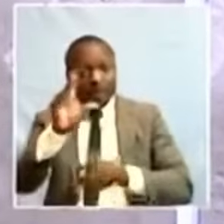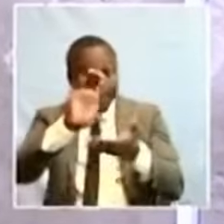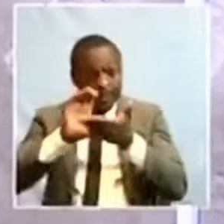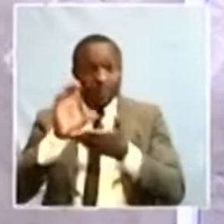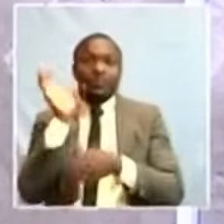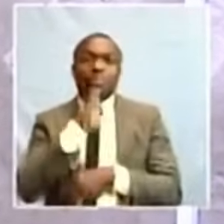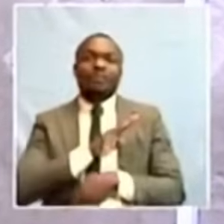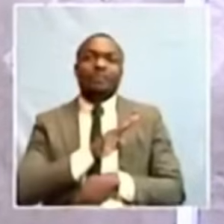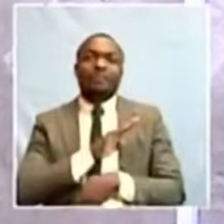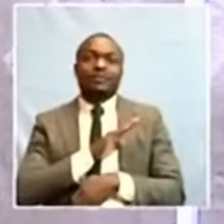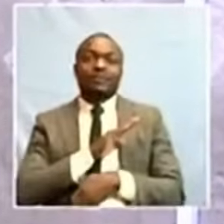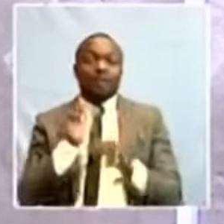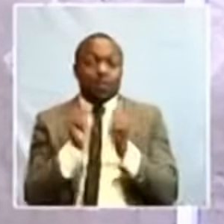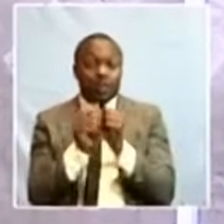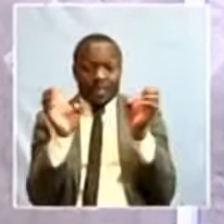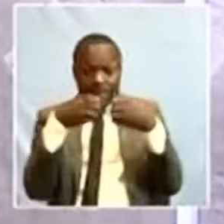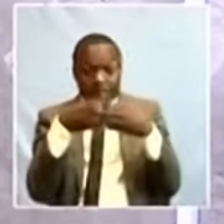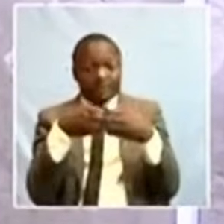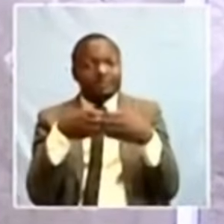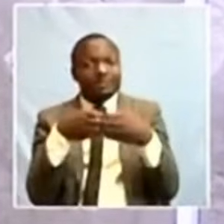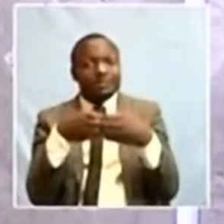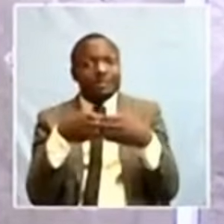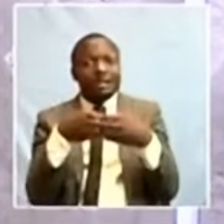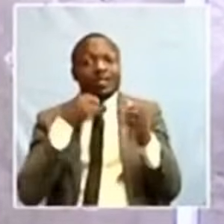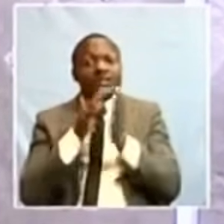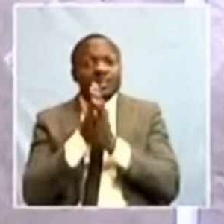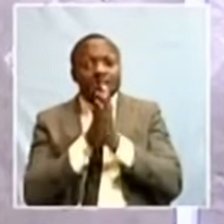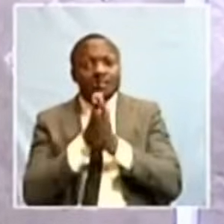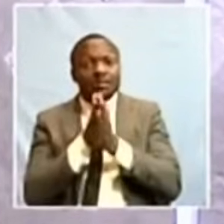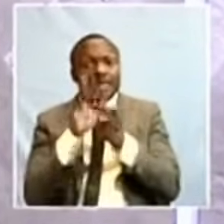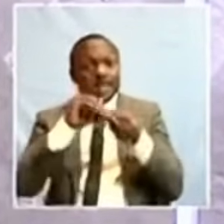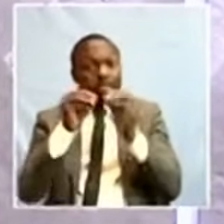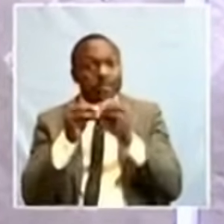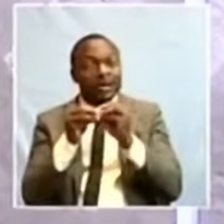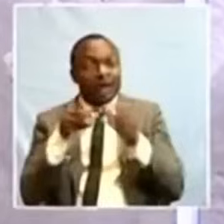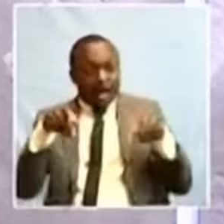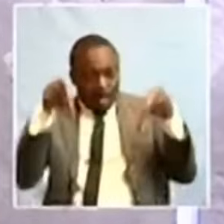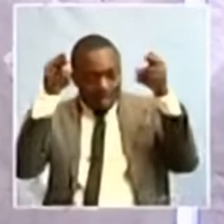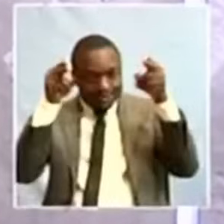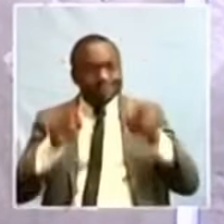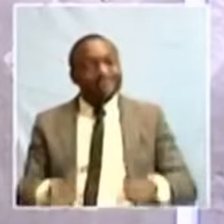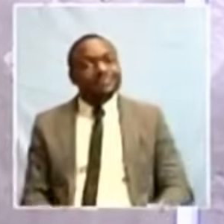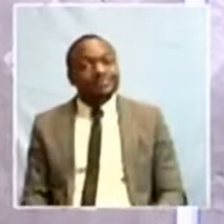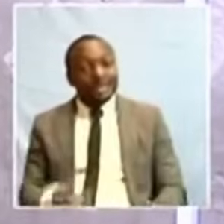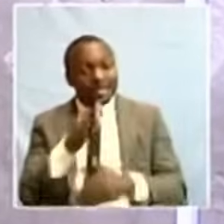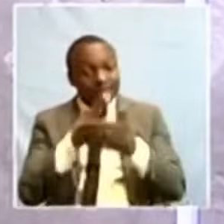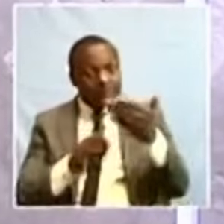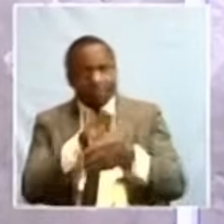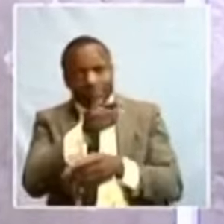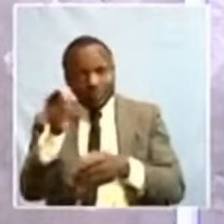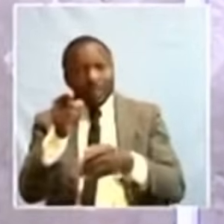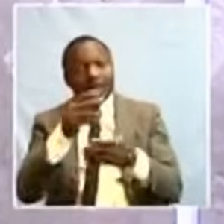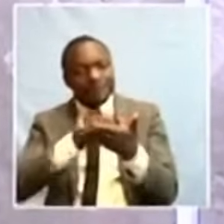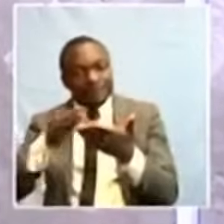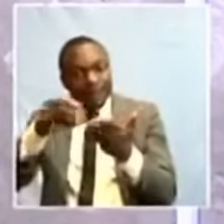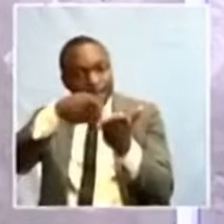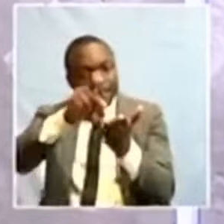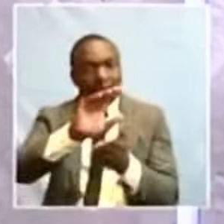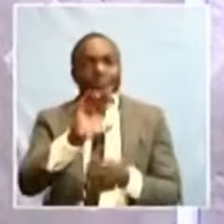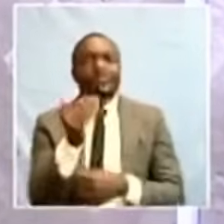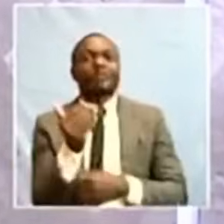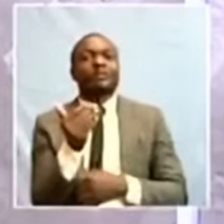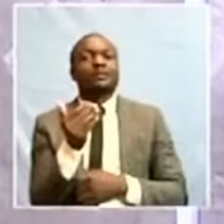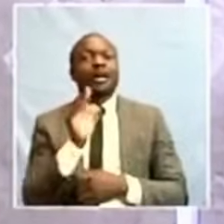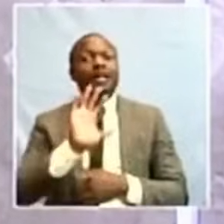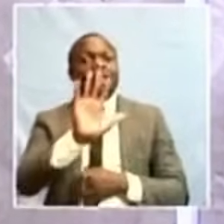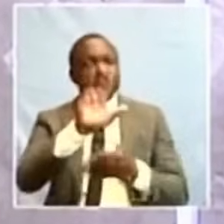borrowed with the banks, the interest rates are going up. Some of them might even fail to pay back